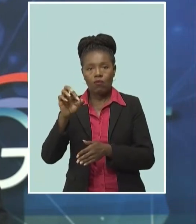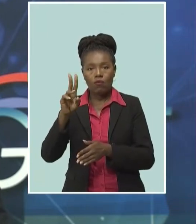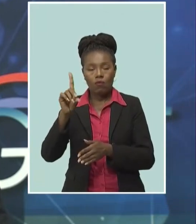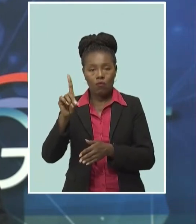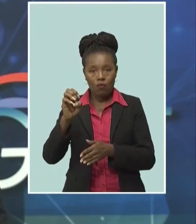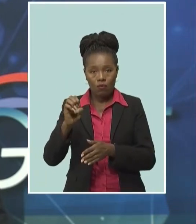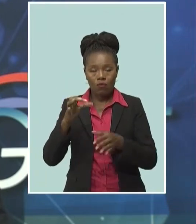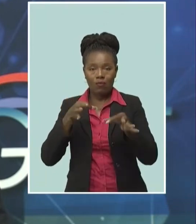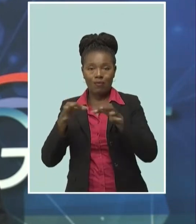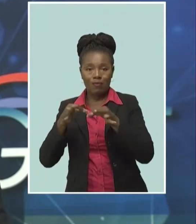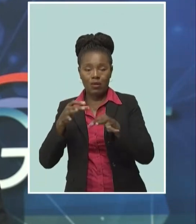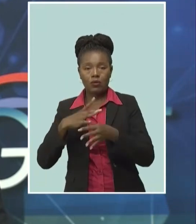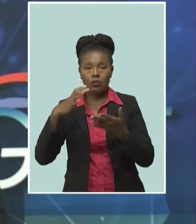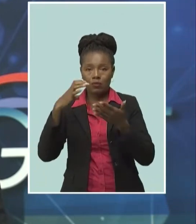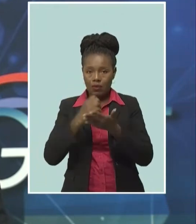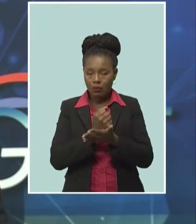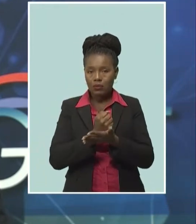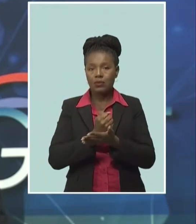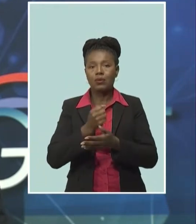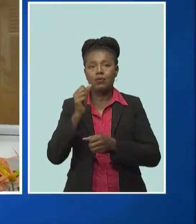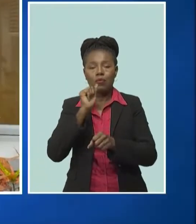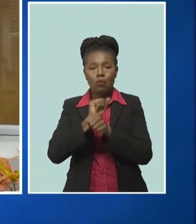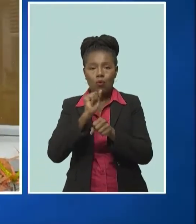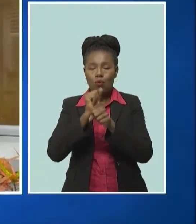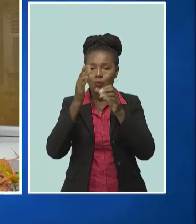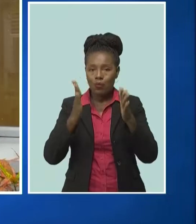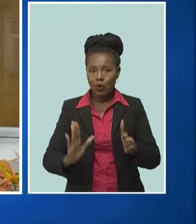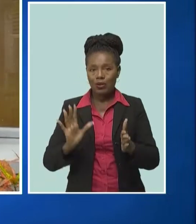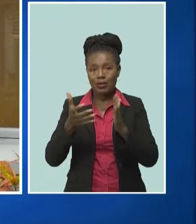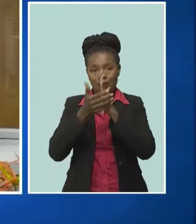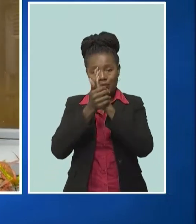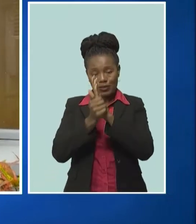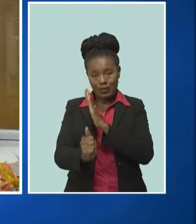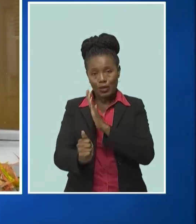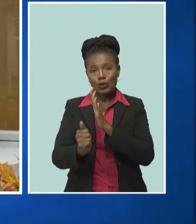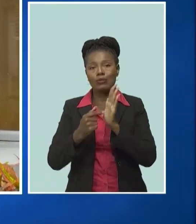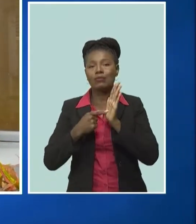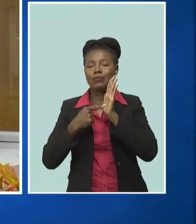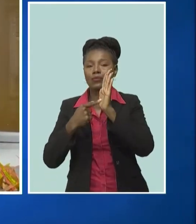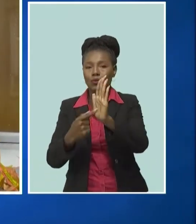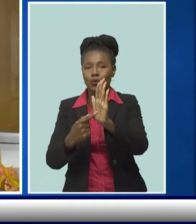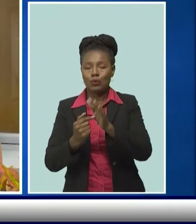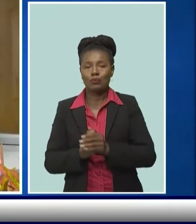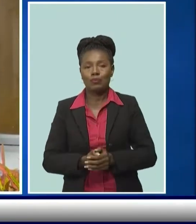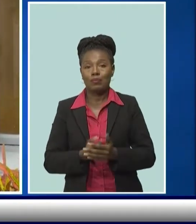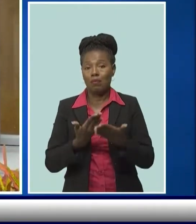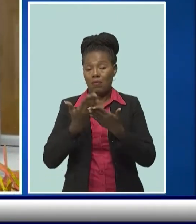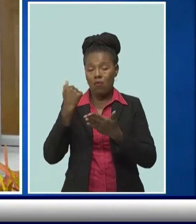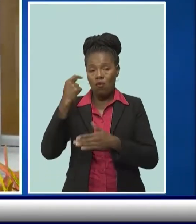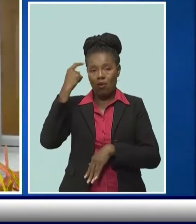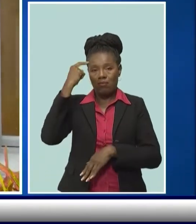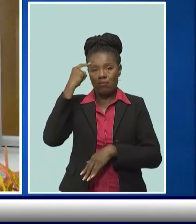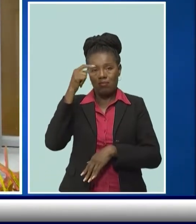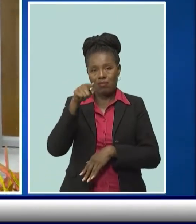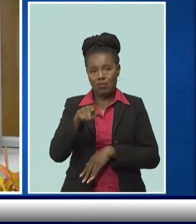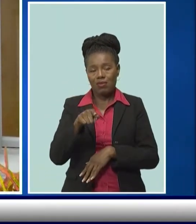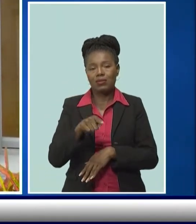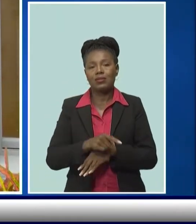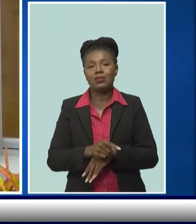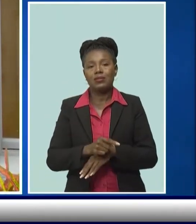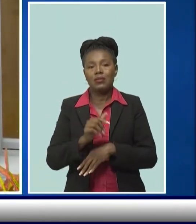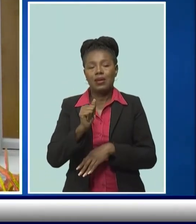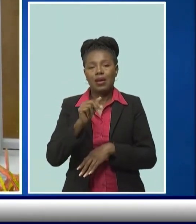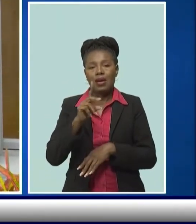to showcase their hidden talents. I really thought that when Andre came up with this idea, that it was such a positive thing and